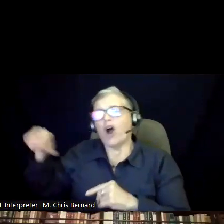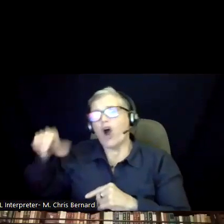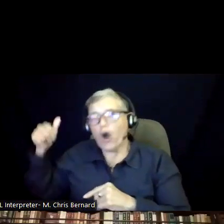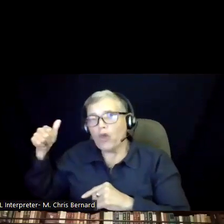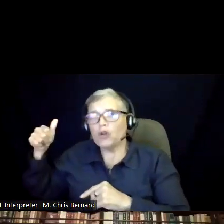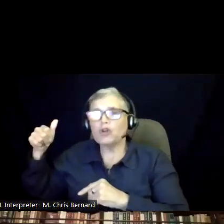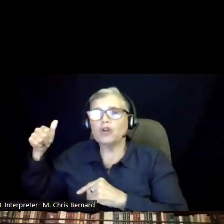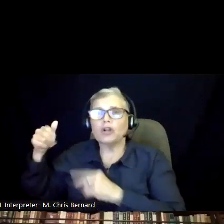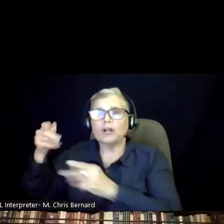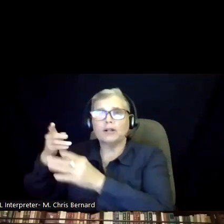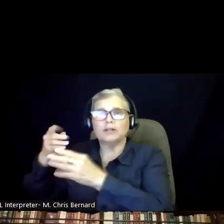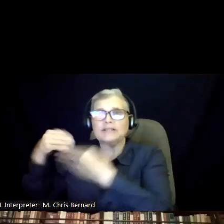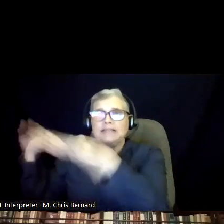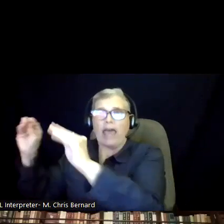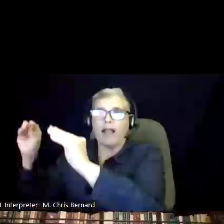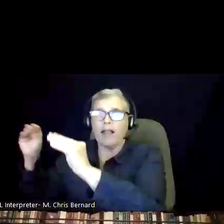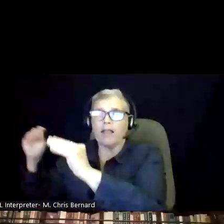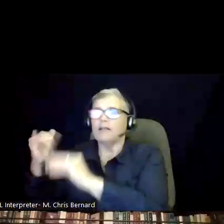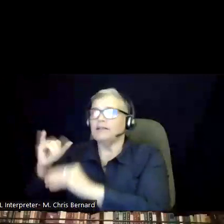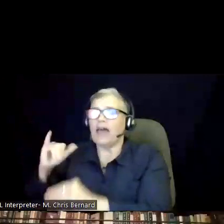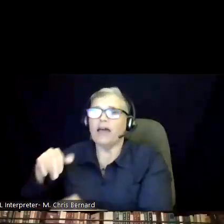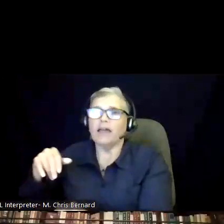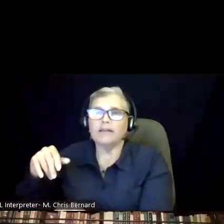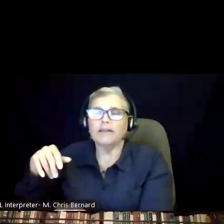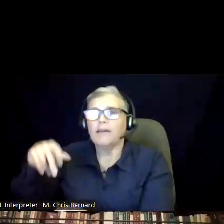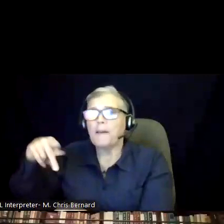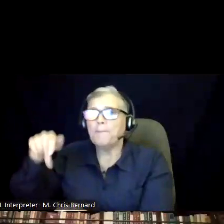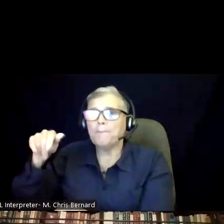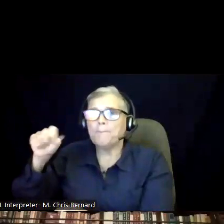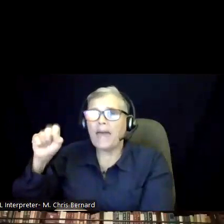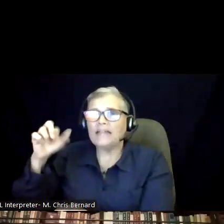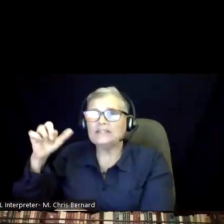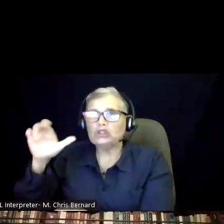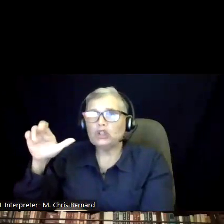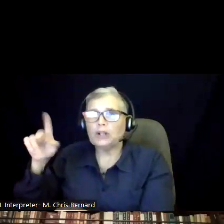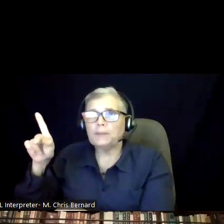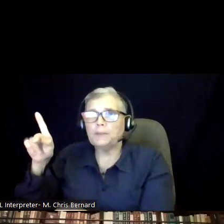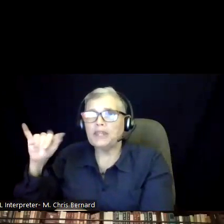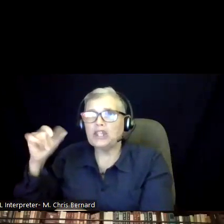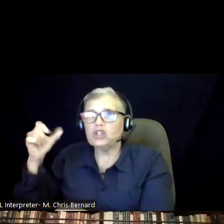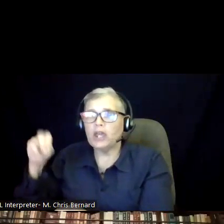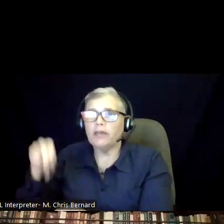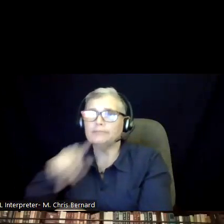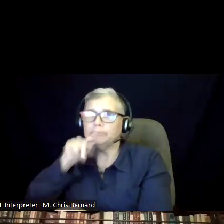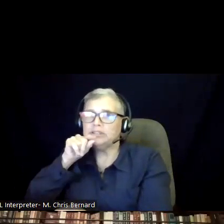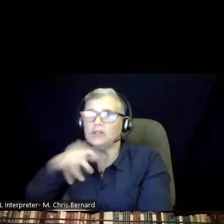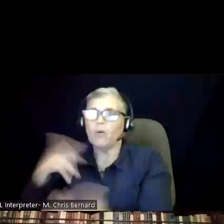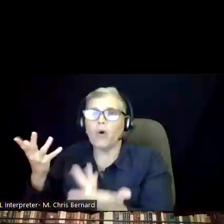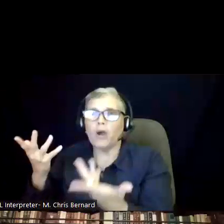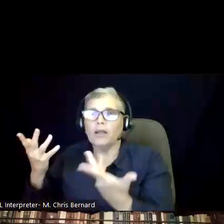in iconic species. Think passenger pigeons, bison, and of course, wild bighorn